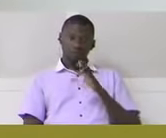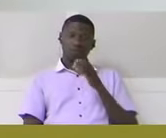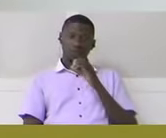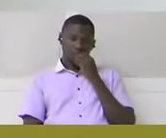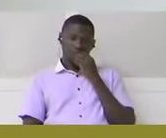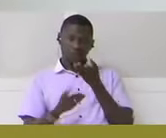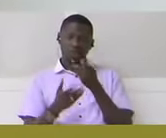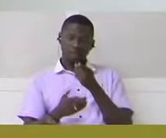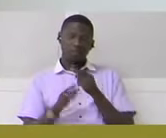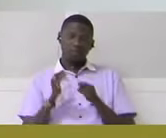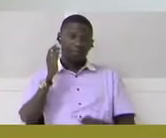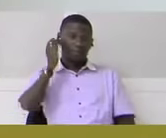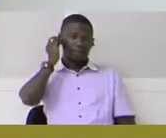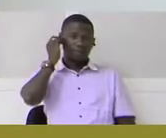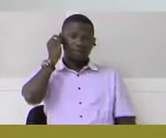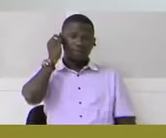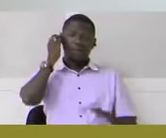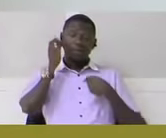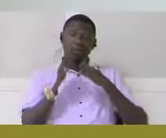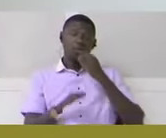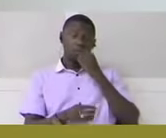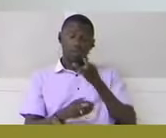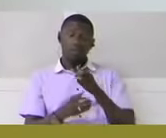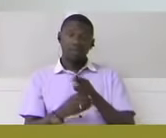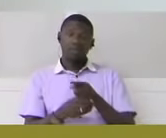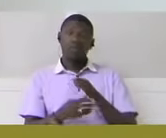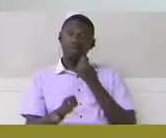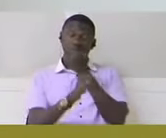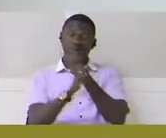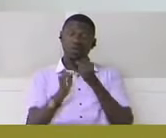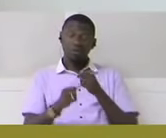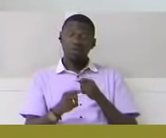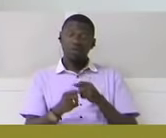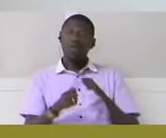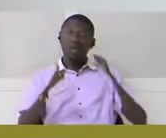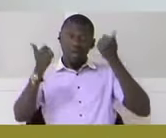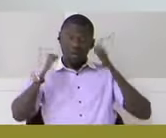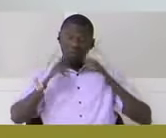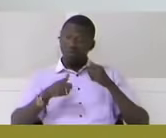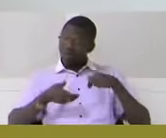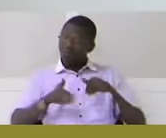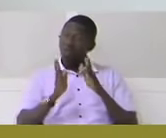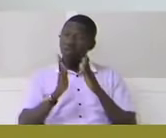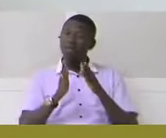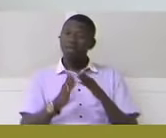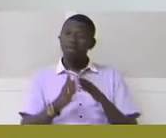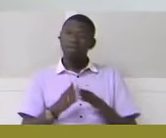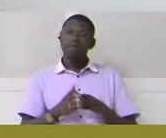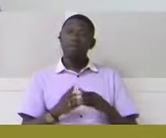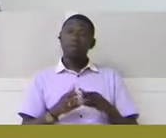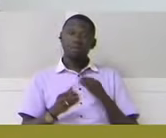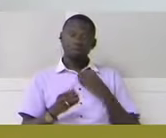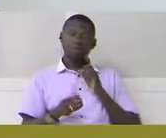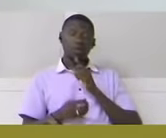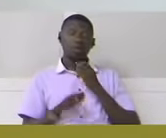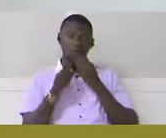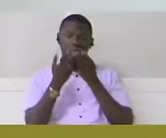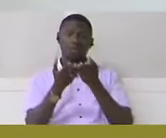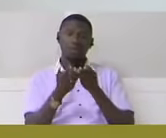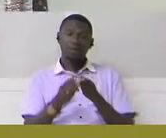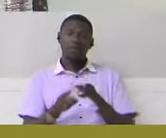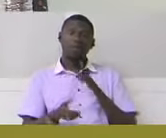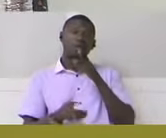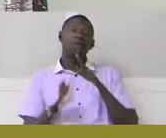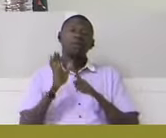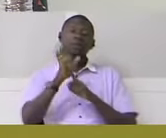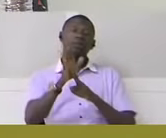I'm not saying it. The circumstances speak for themselves. Ndi mantara afuakande, akakenyame, wale fangu ujikule ya kuhu itambi. You're on the